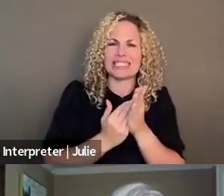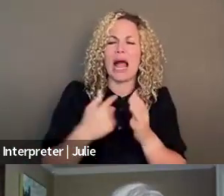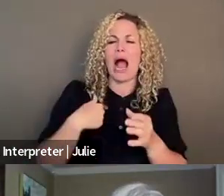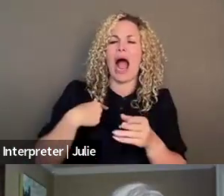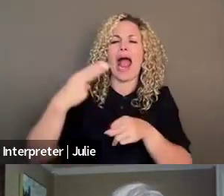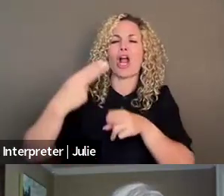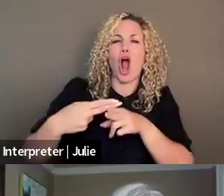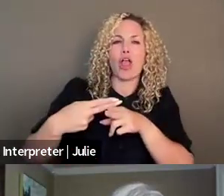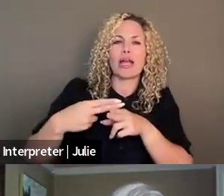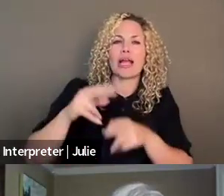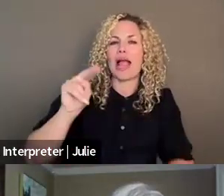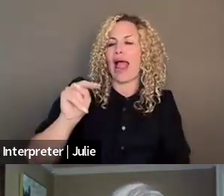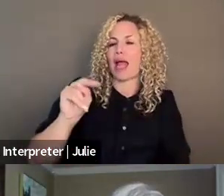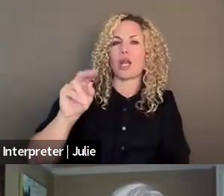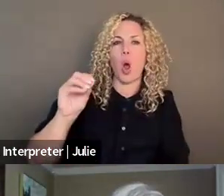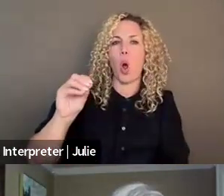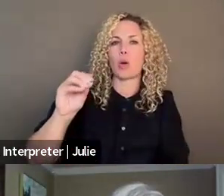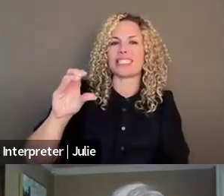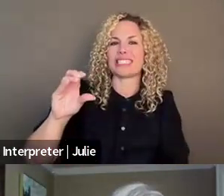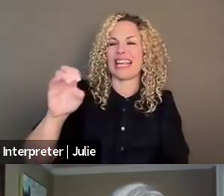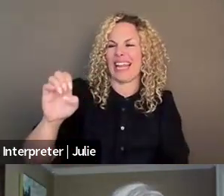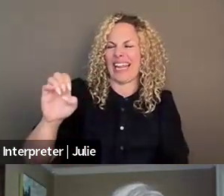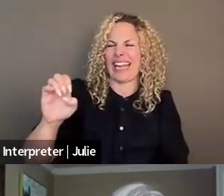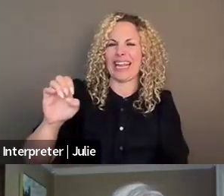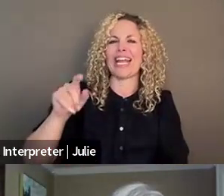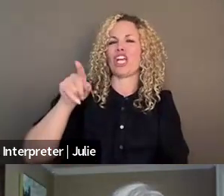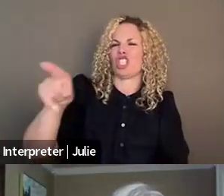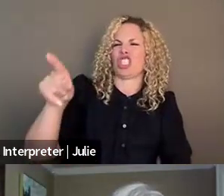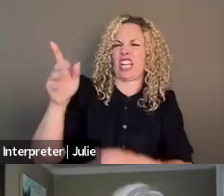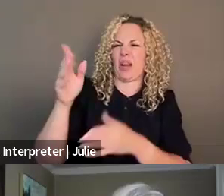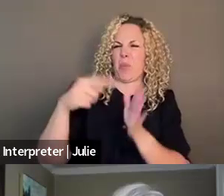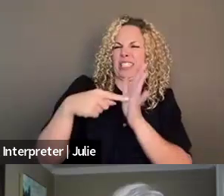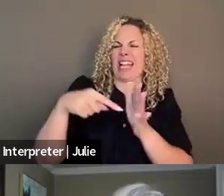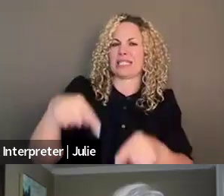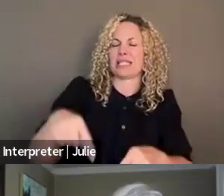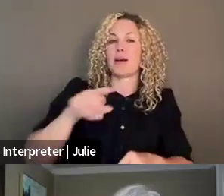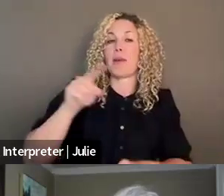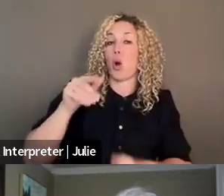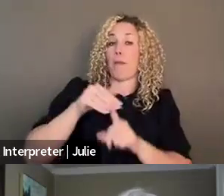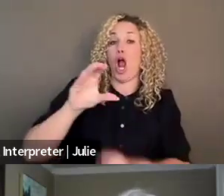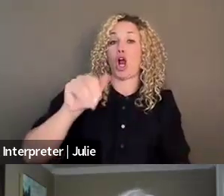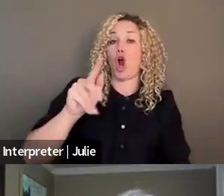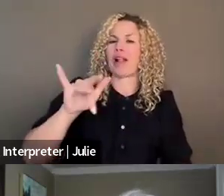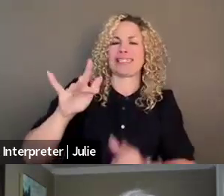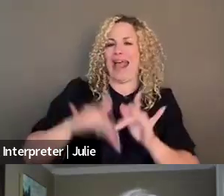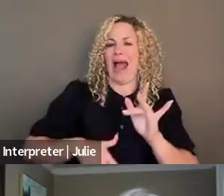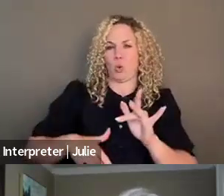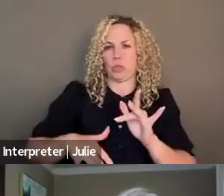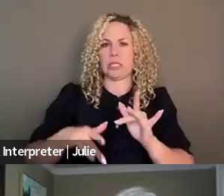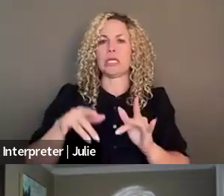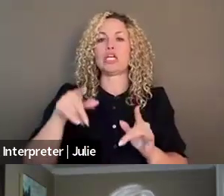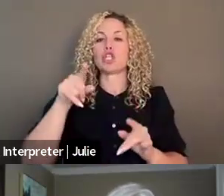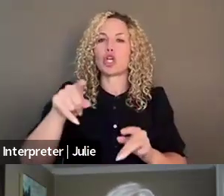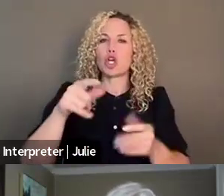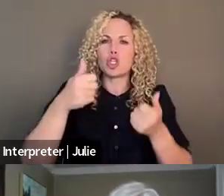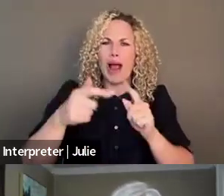call it NOCE, N-O-C-E, but she presents some of these ones. As a reminder for folks, Carly is out right now, and so if you are